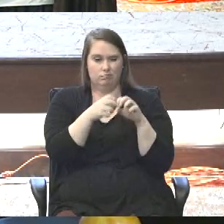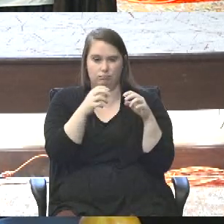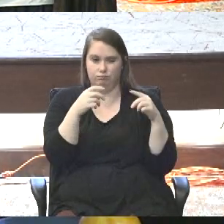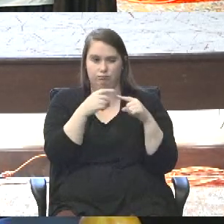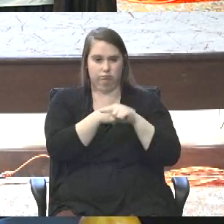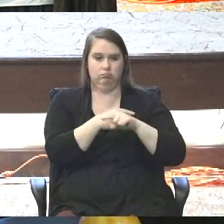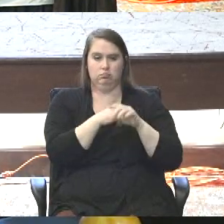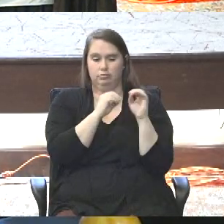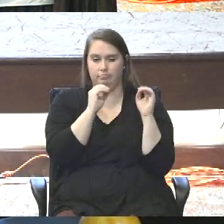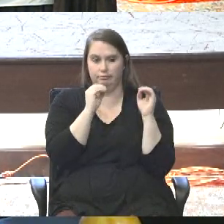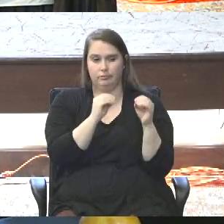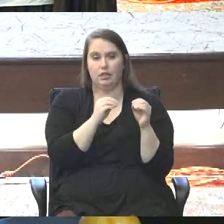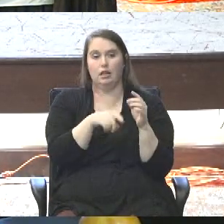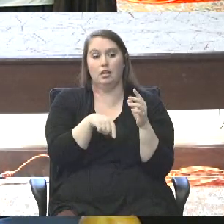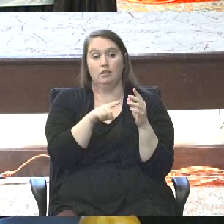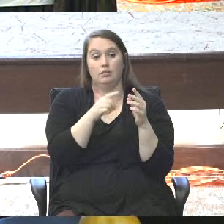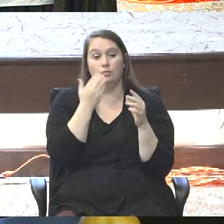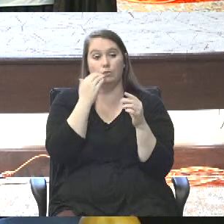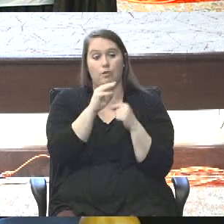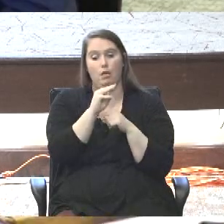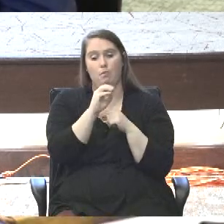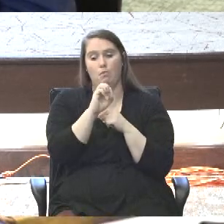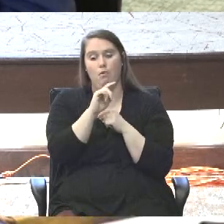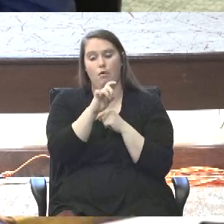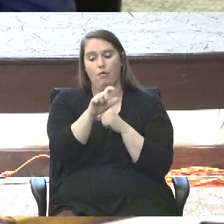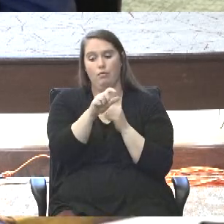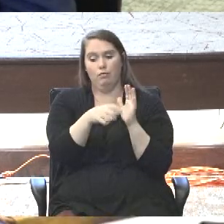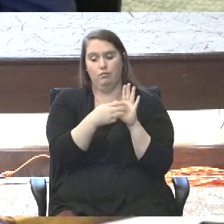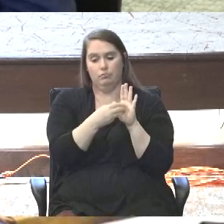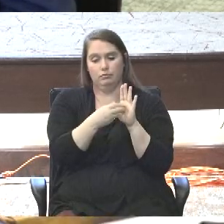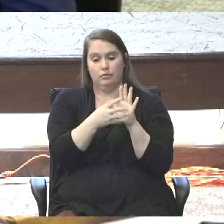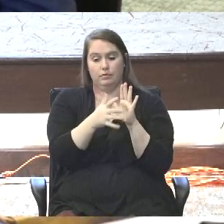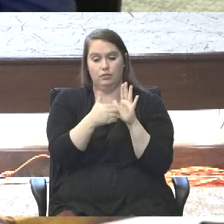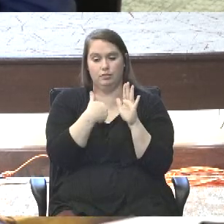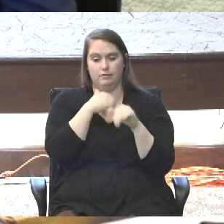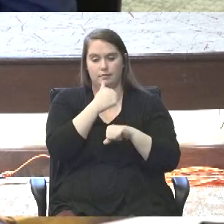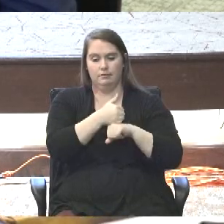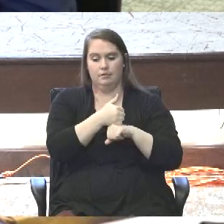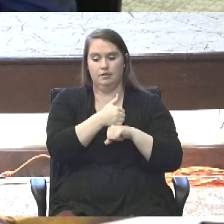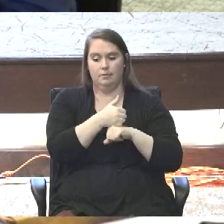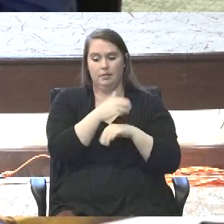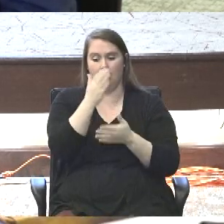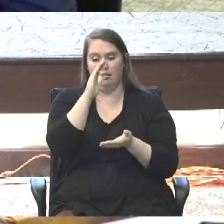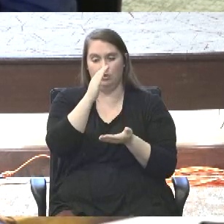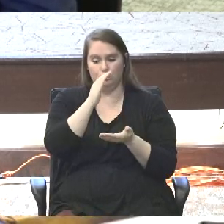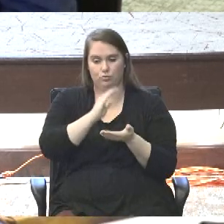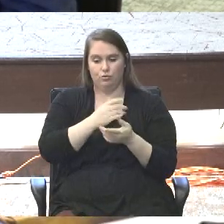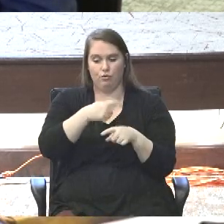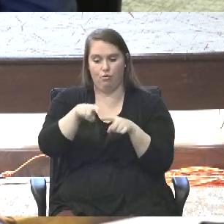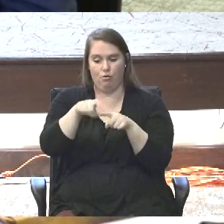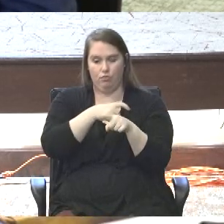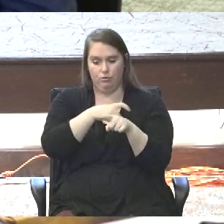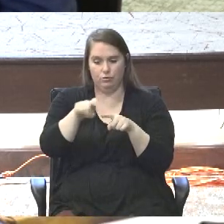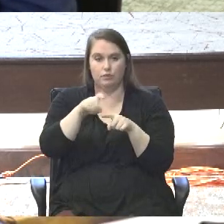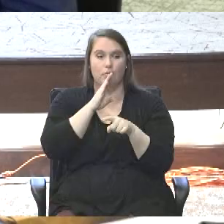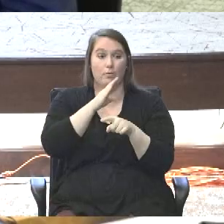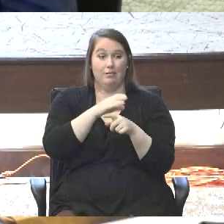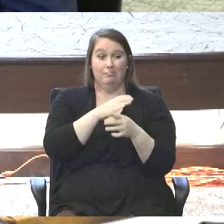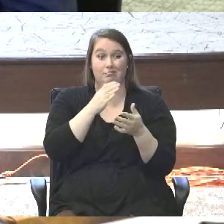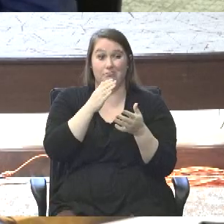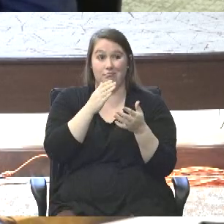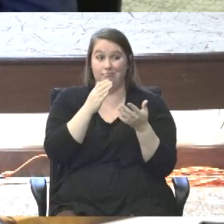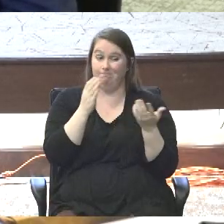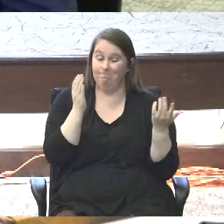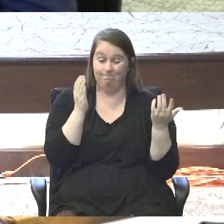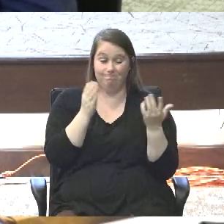the one did, the model that we did, where it's a lesser cost. I mean, we're not going to get away from the fact that the streets are